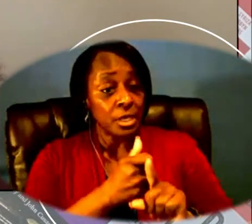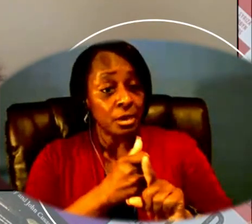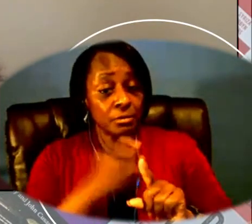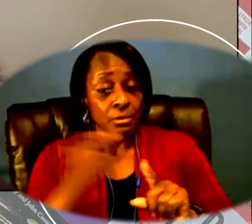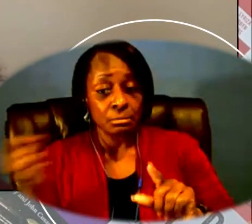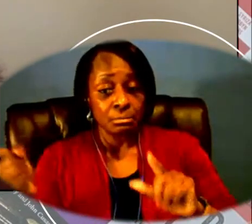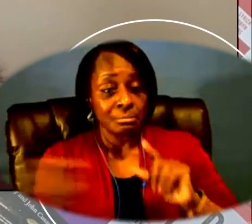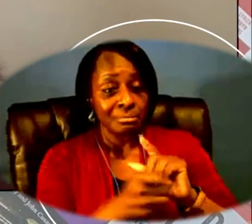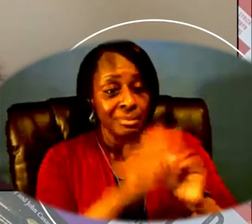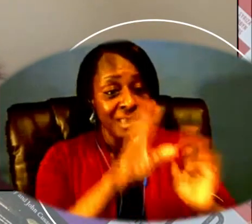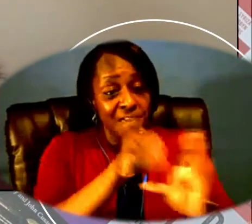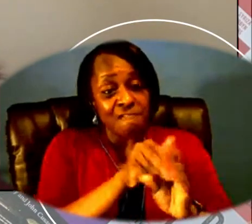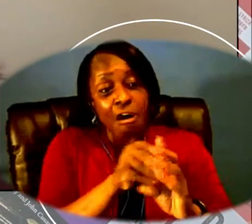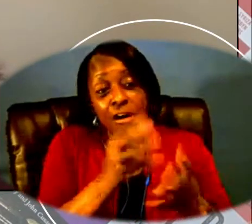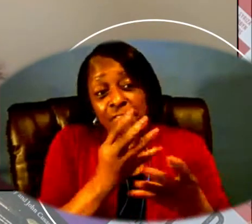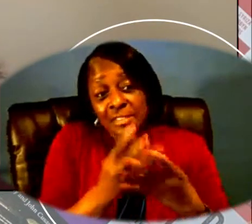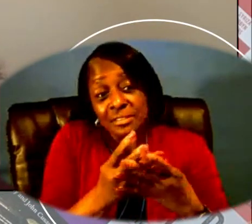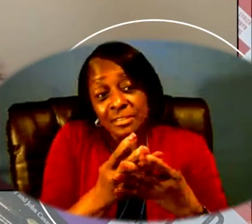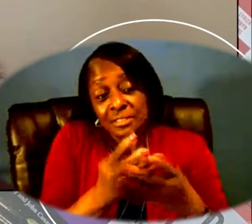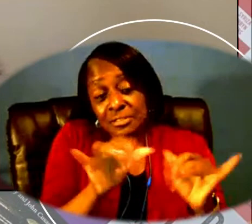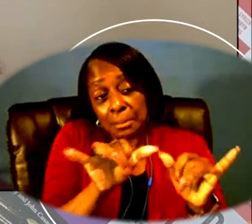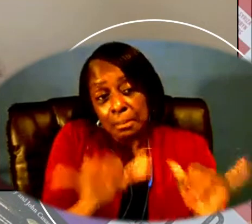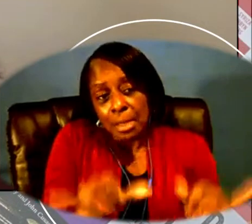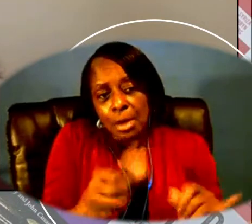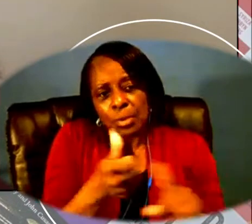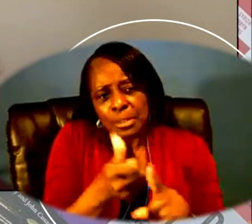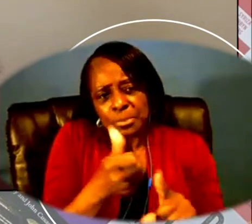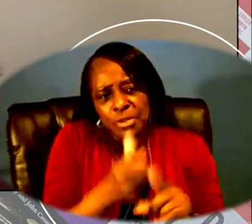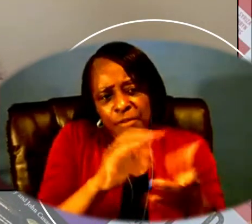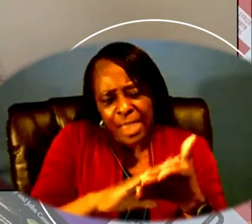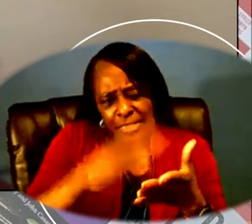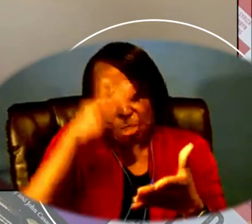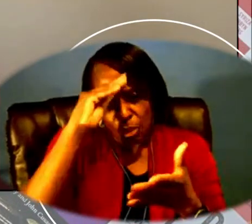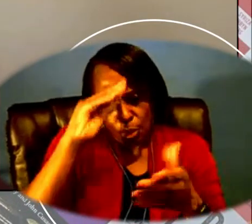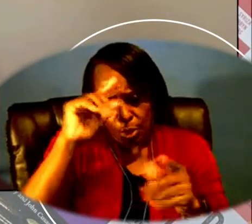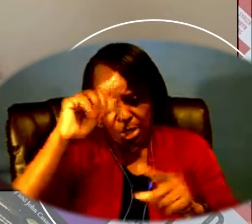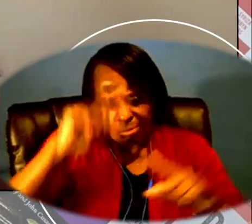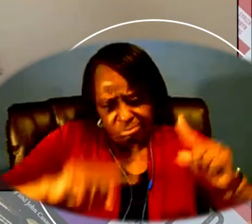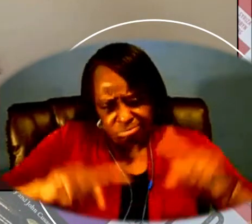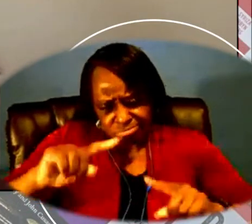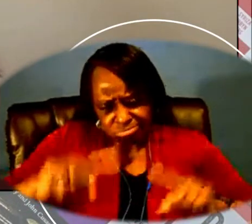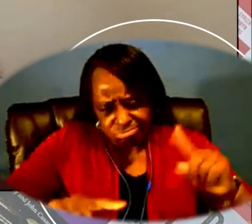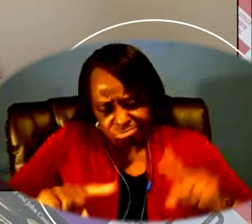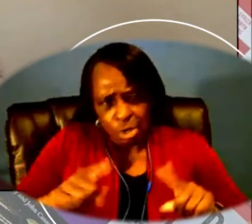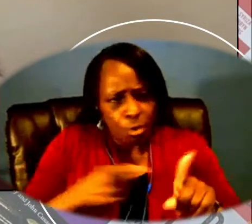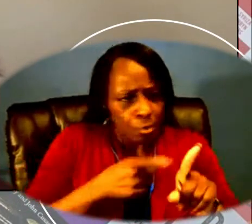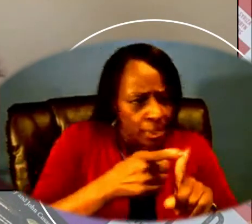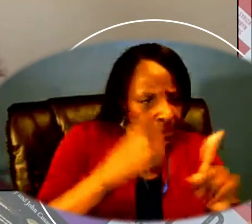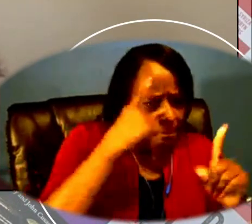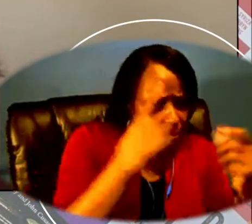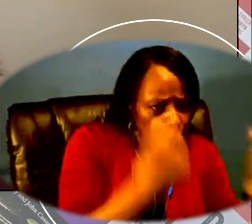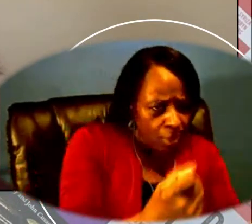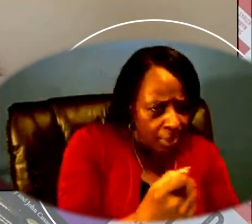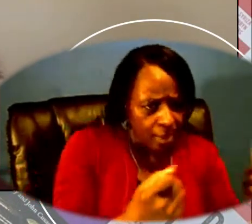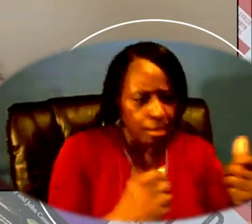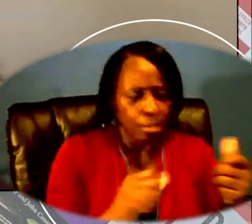system where they had to learn about the different things, the mental health, looking at,